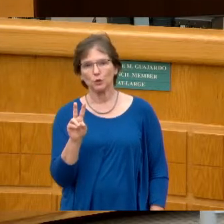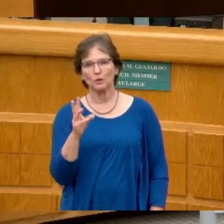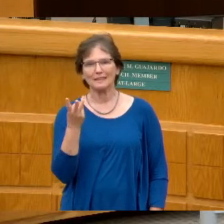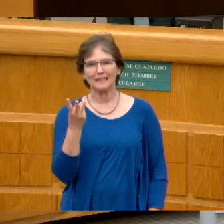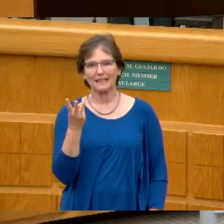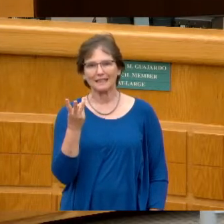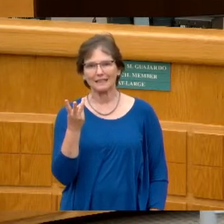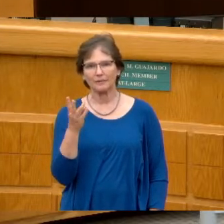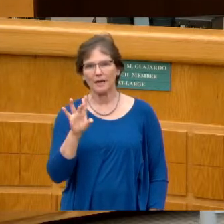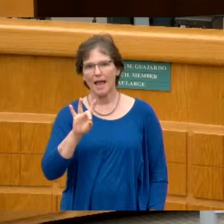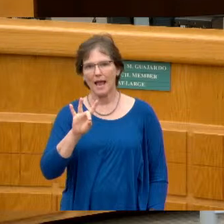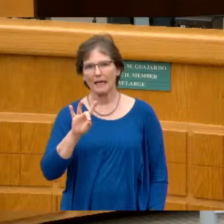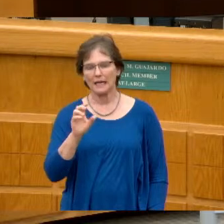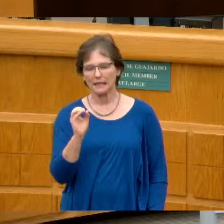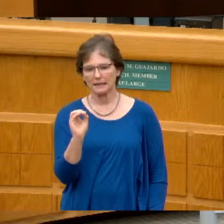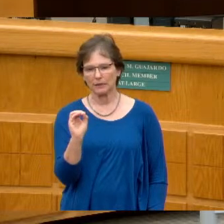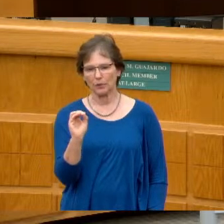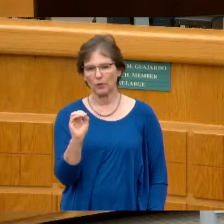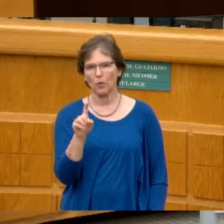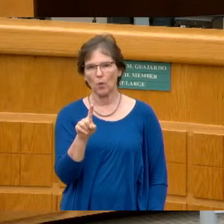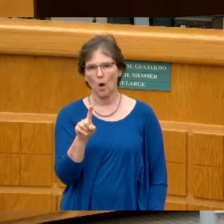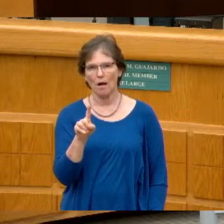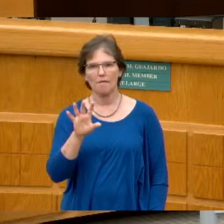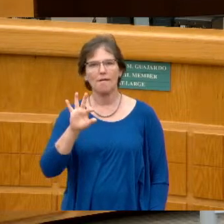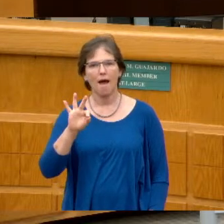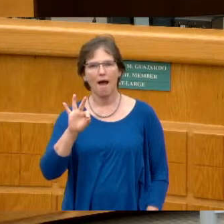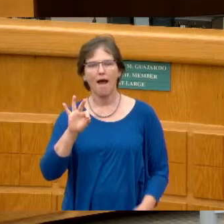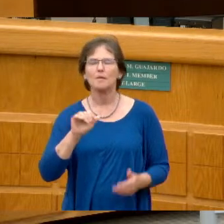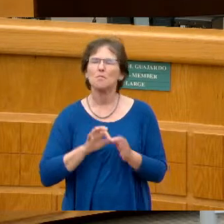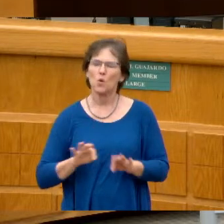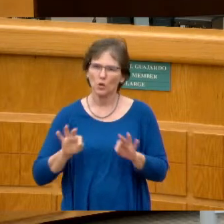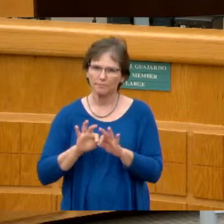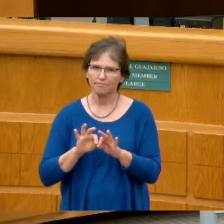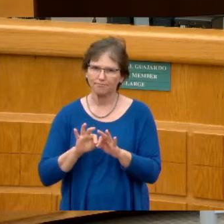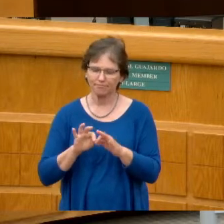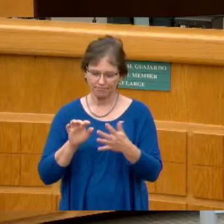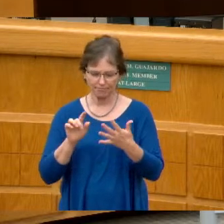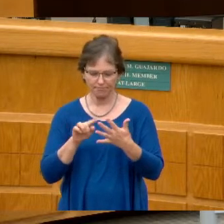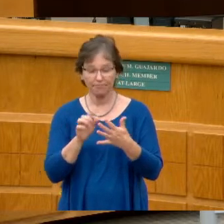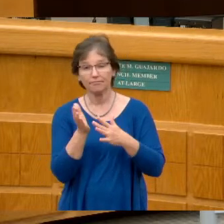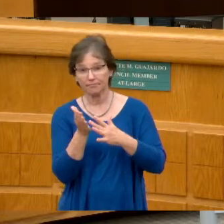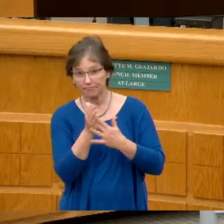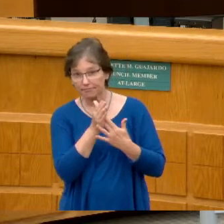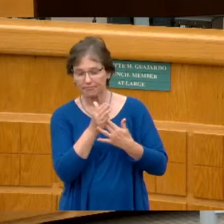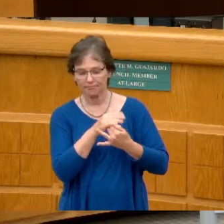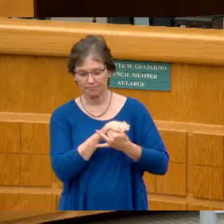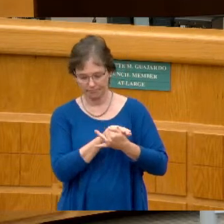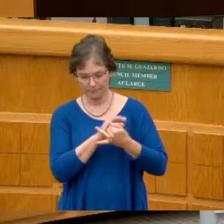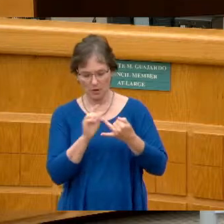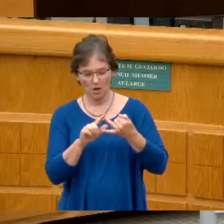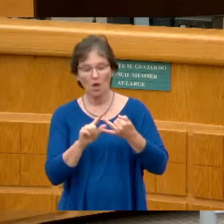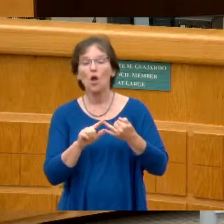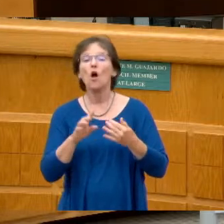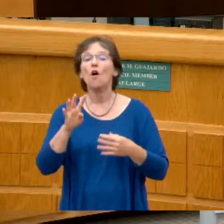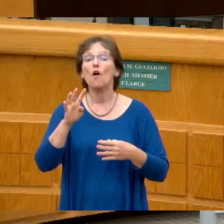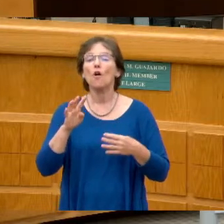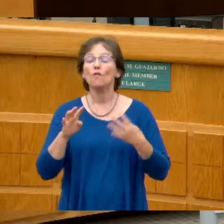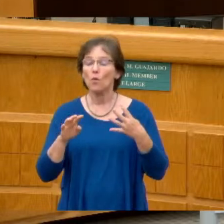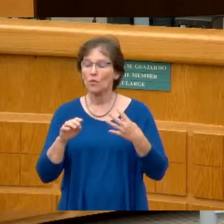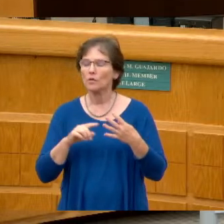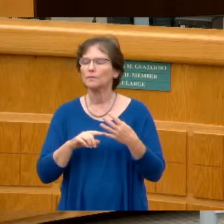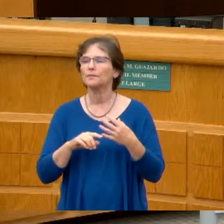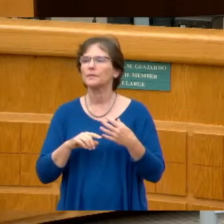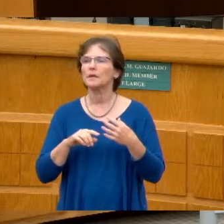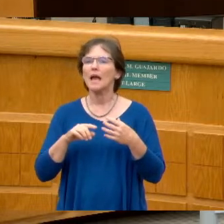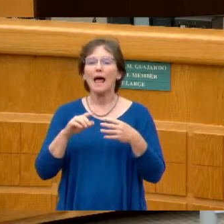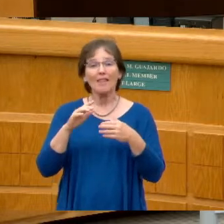if you need to see a doctor or go to the hospital. I just want to urge everyone, use this resource. It's free of charge, regardless of